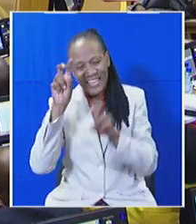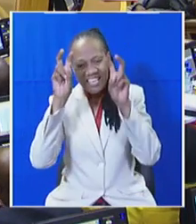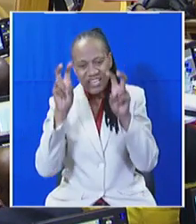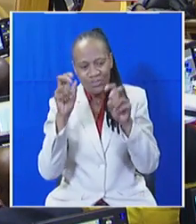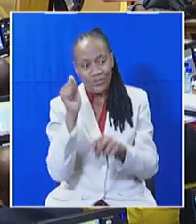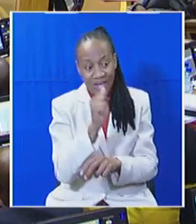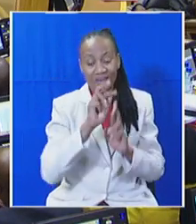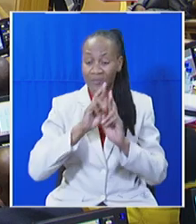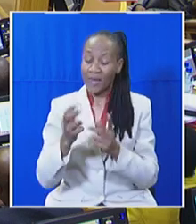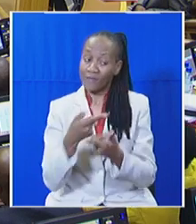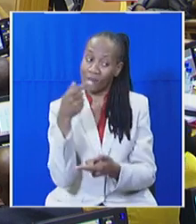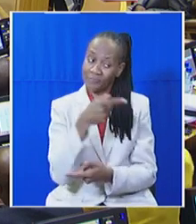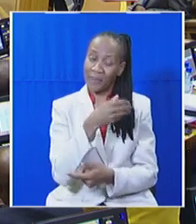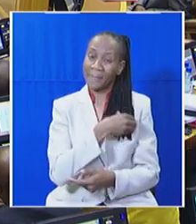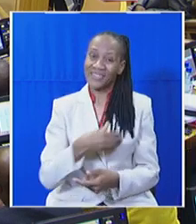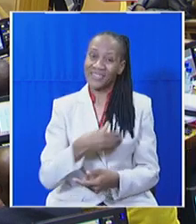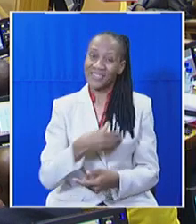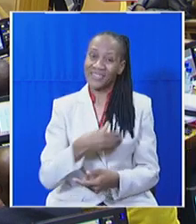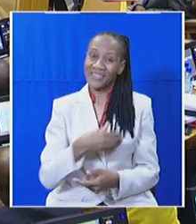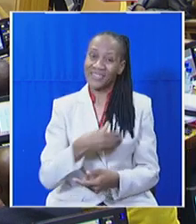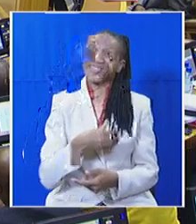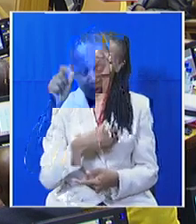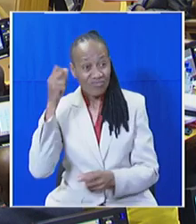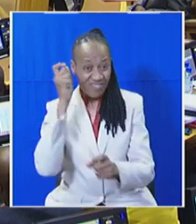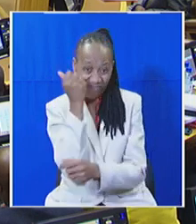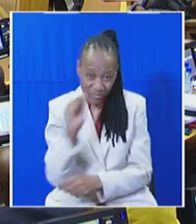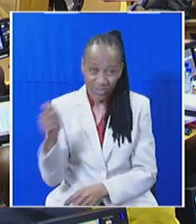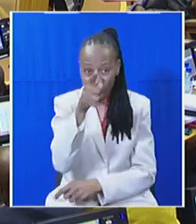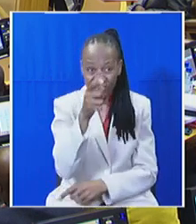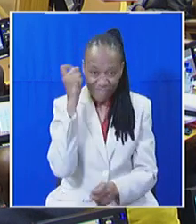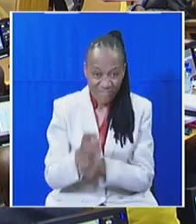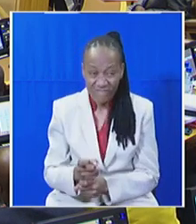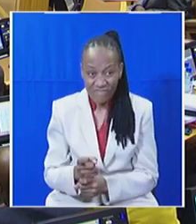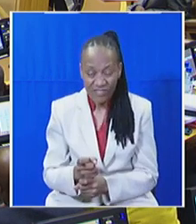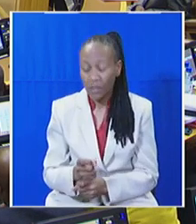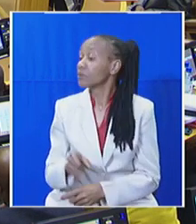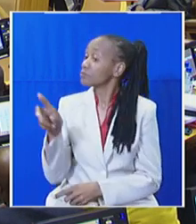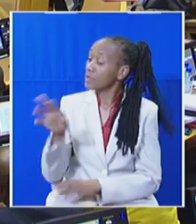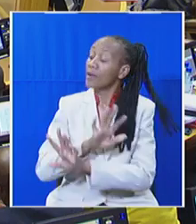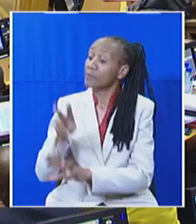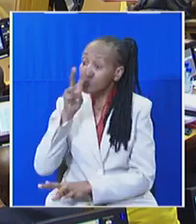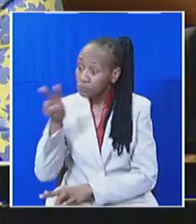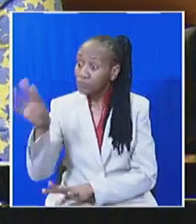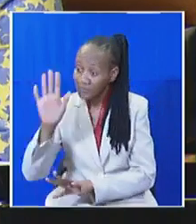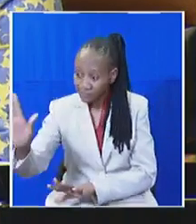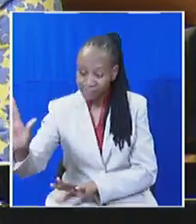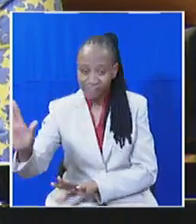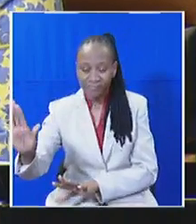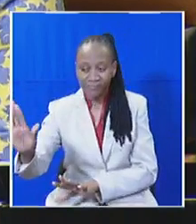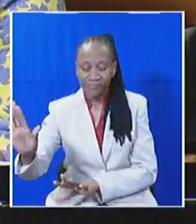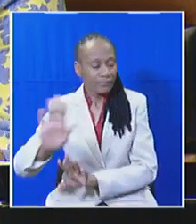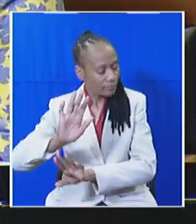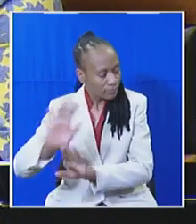President's reply. Are you refusing? I'm not recognizing you right now